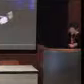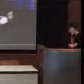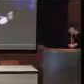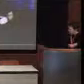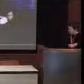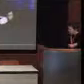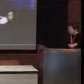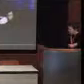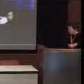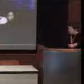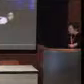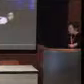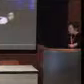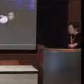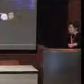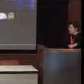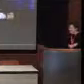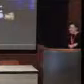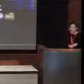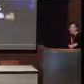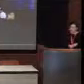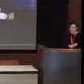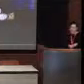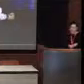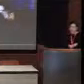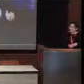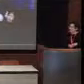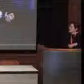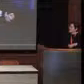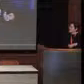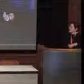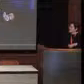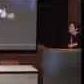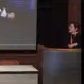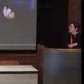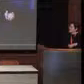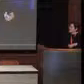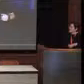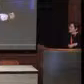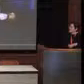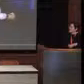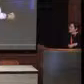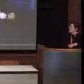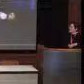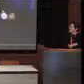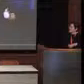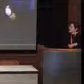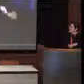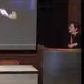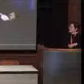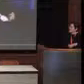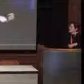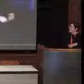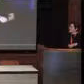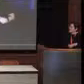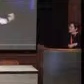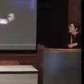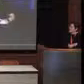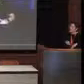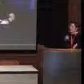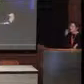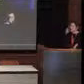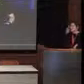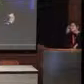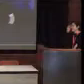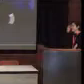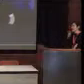producer, as well as a writer. She wrote a fantastic piece in Slate, was it about 2007 or so?